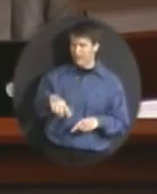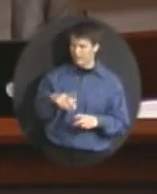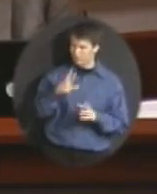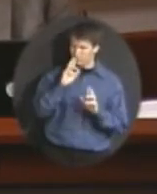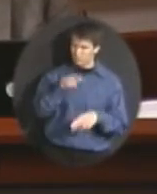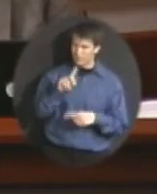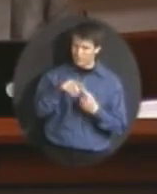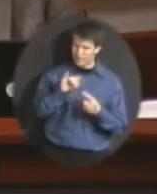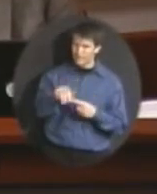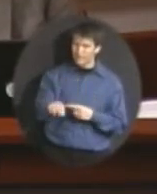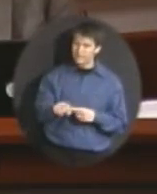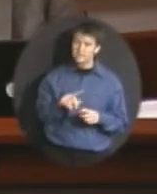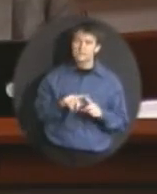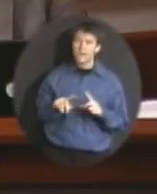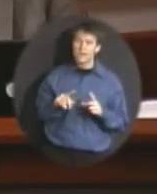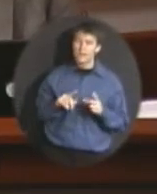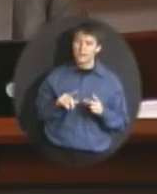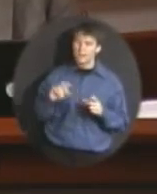But